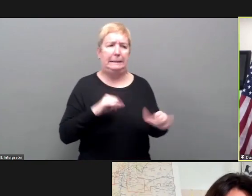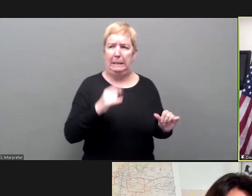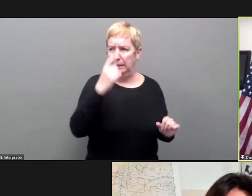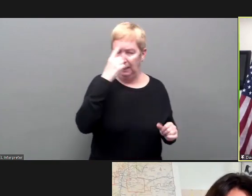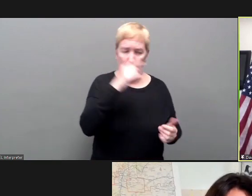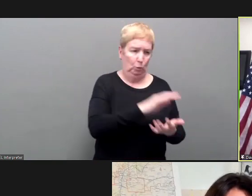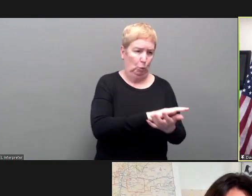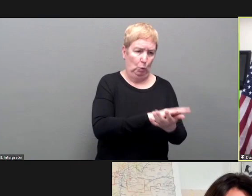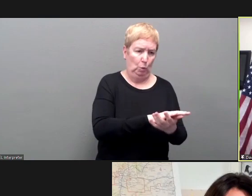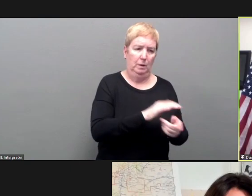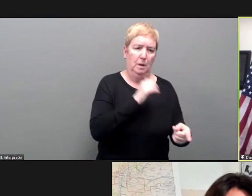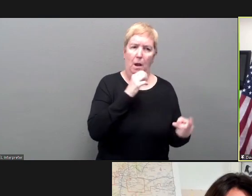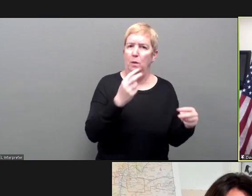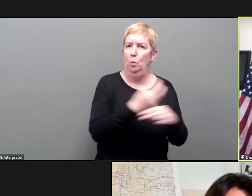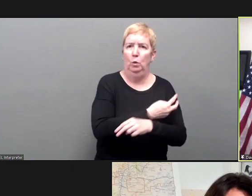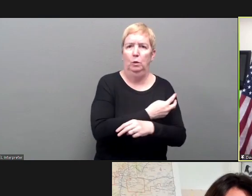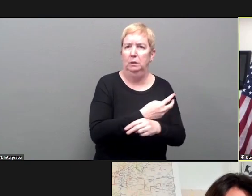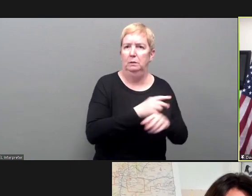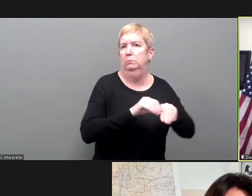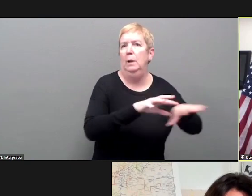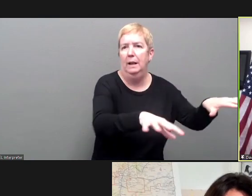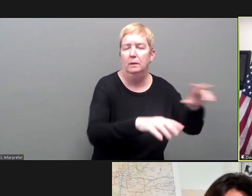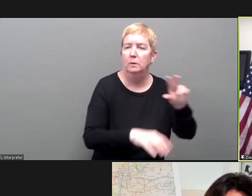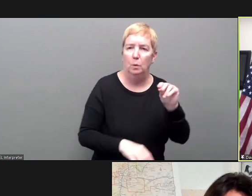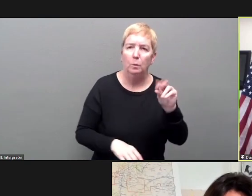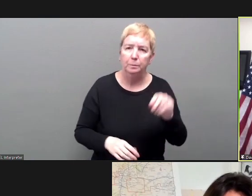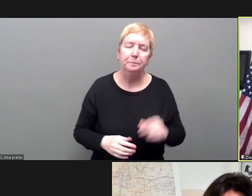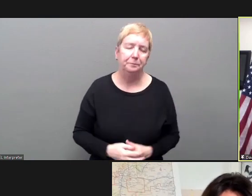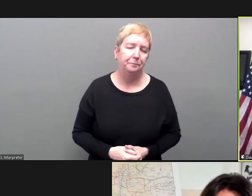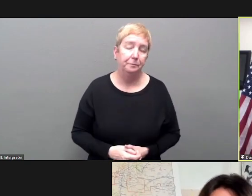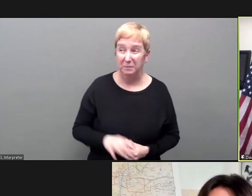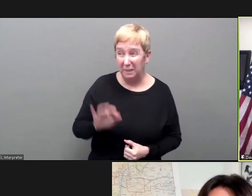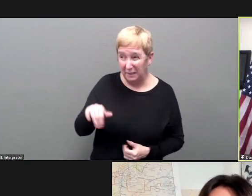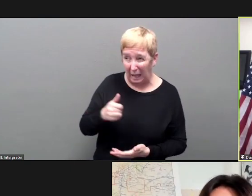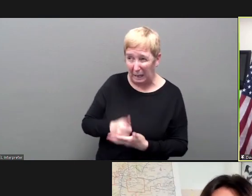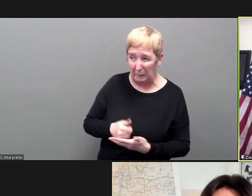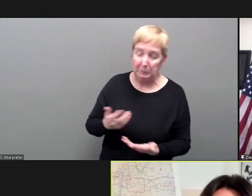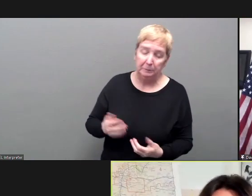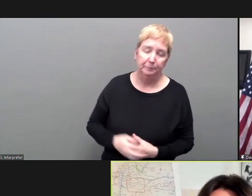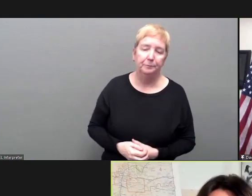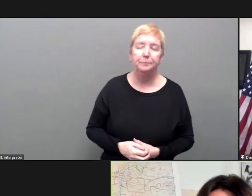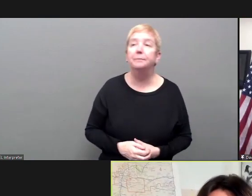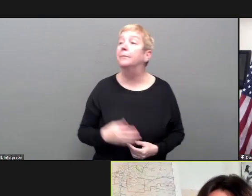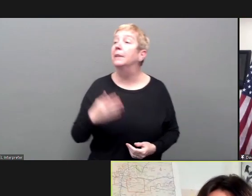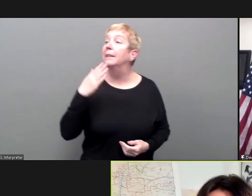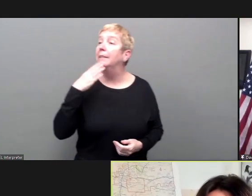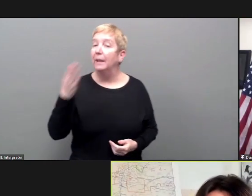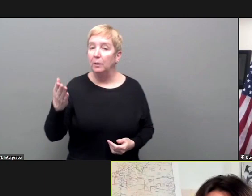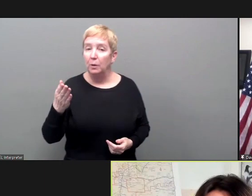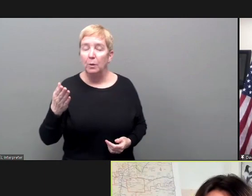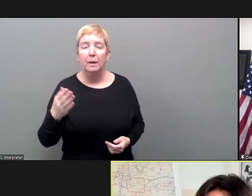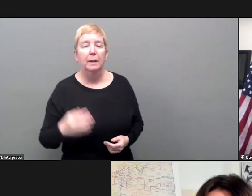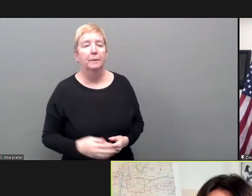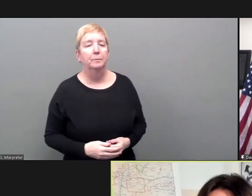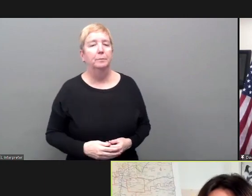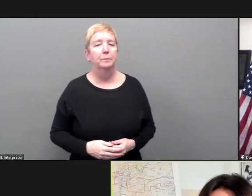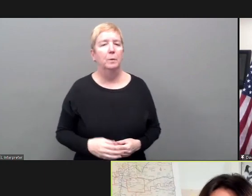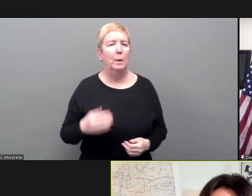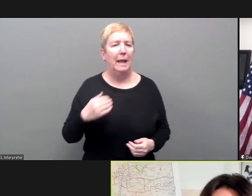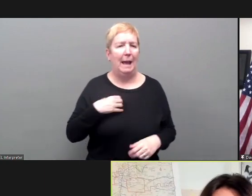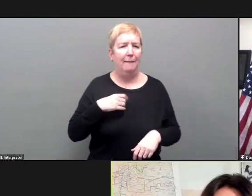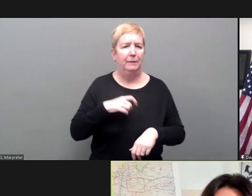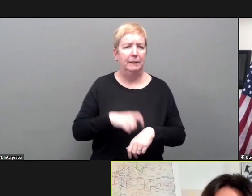of course we're seeing those cases. So hope that helps. Thank you, Dr. Scrace. And I think we have time